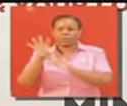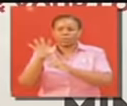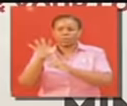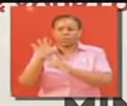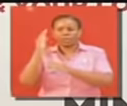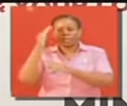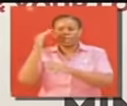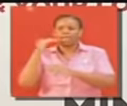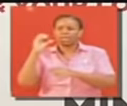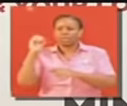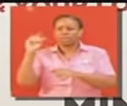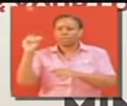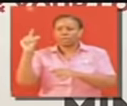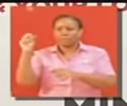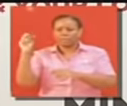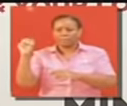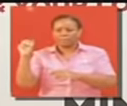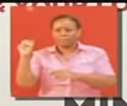Be safe, everyone.